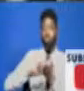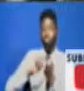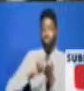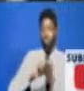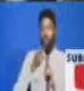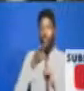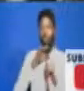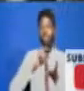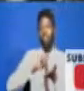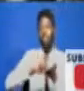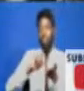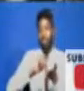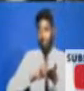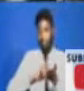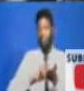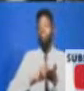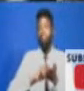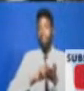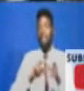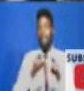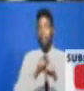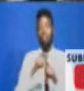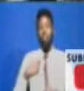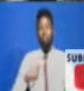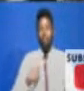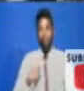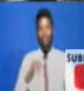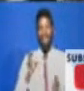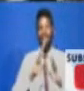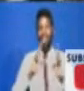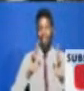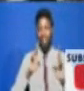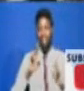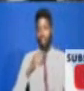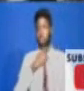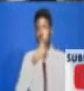ready to answer to that question so that I don't get